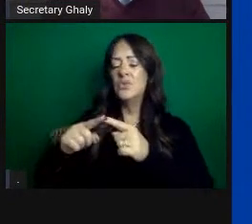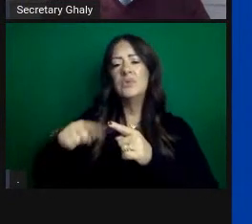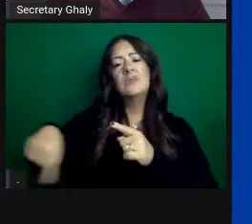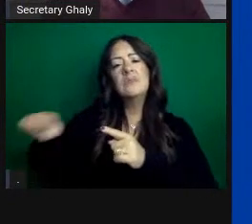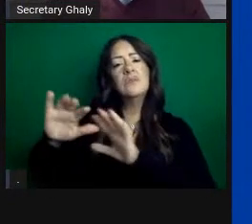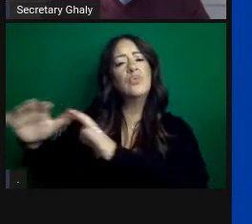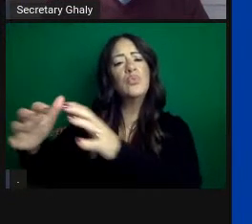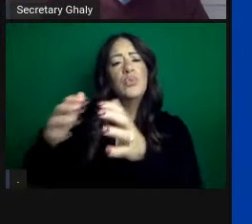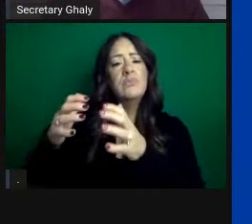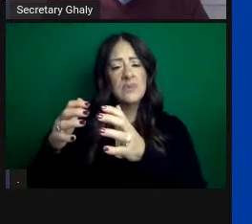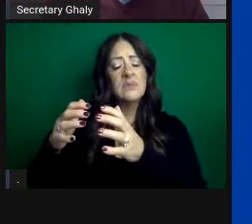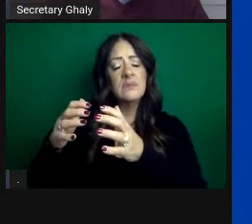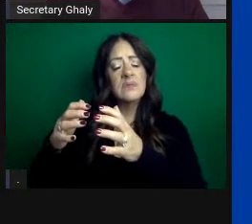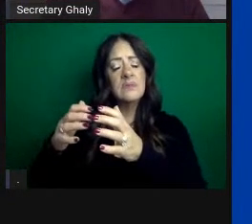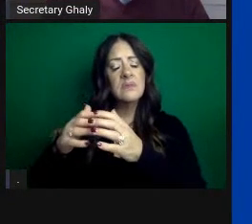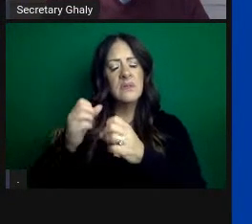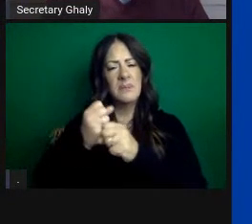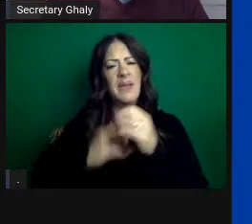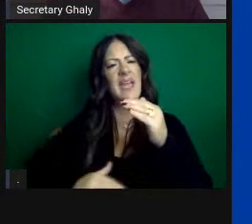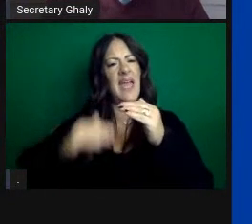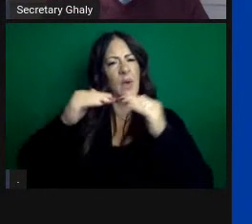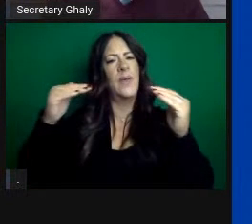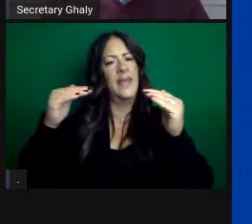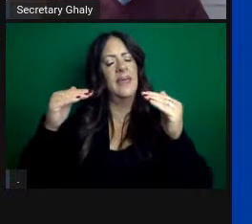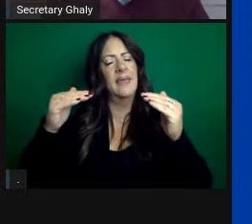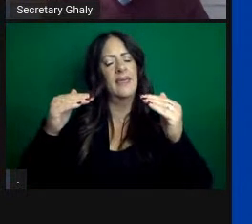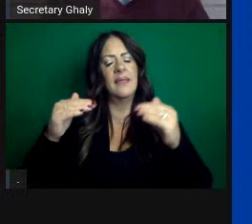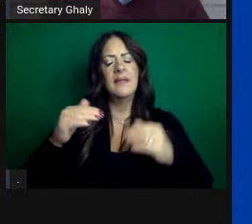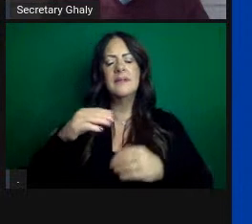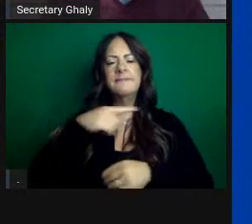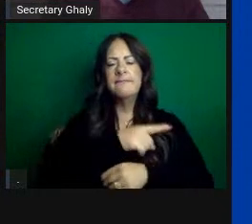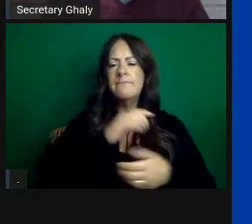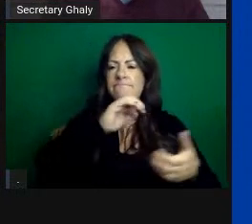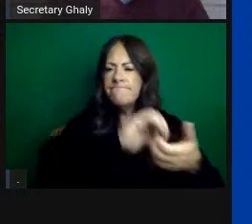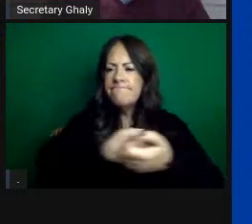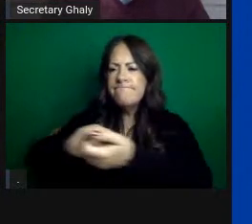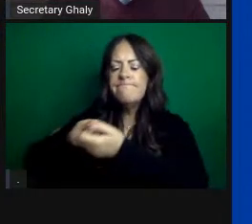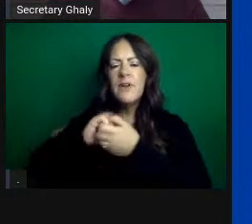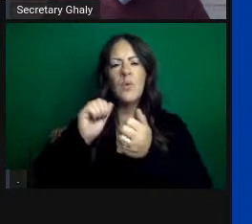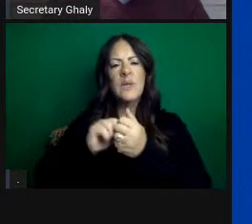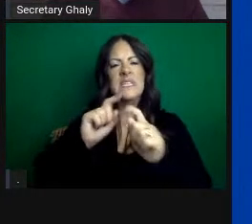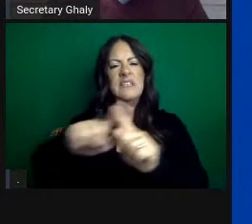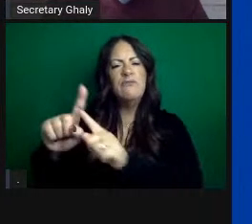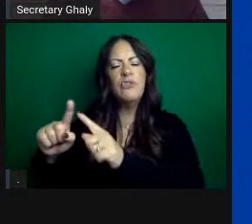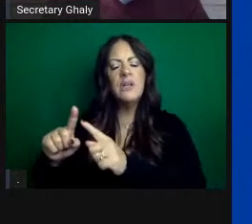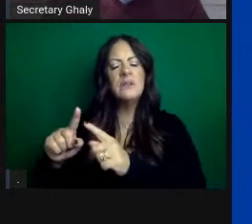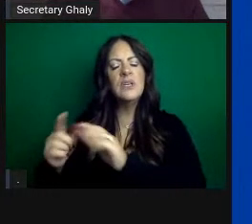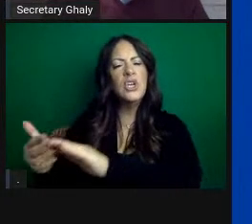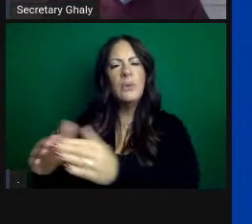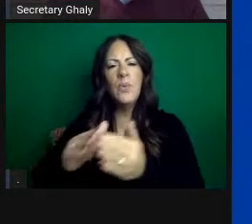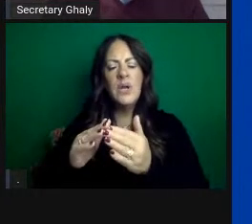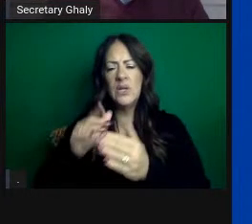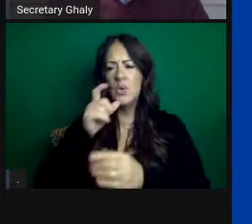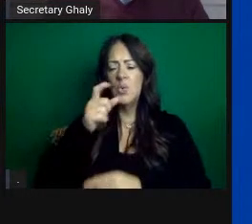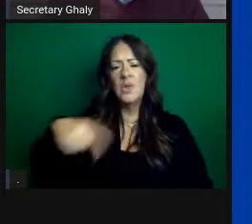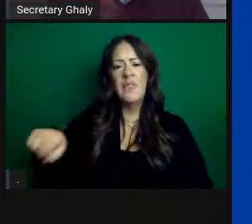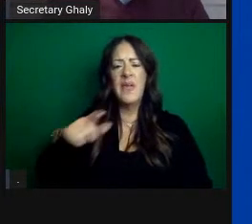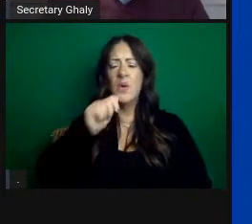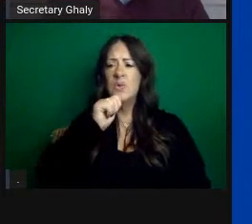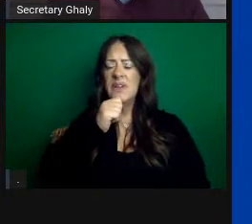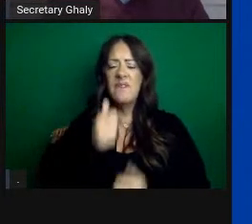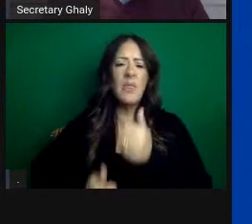do well, do thoughtful vaccinations in partnership with communities in some of those hardest hit